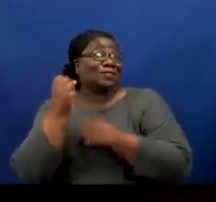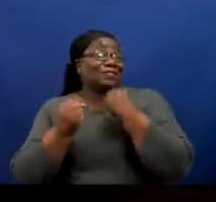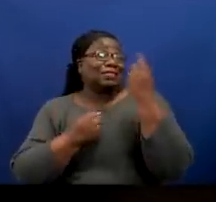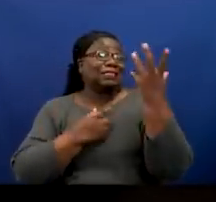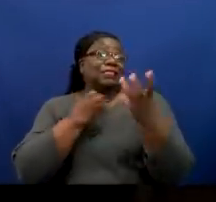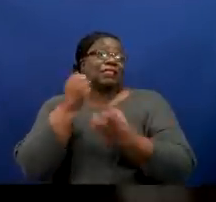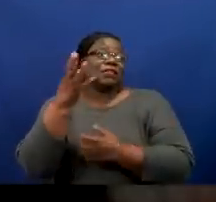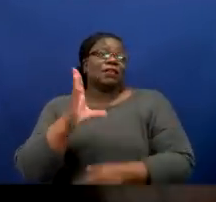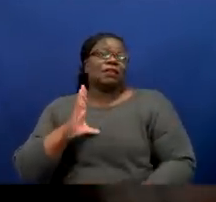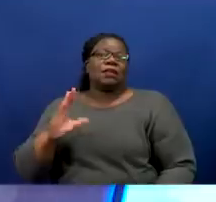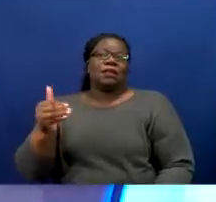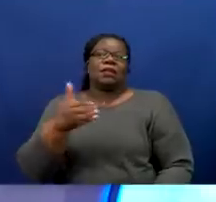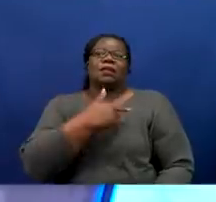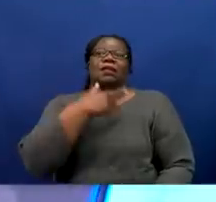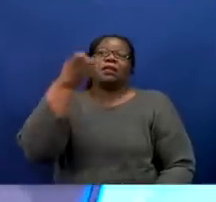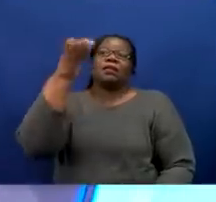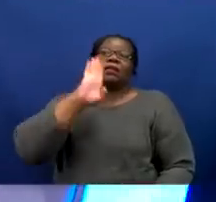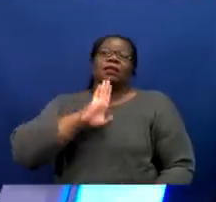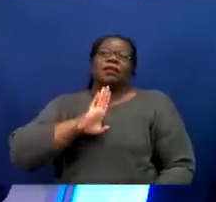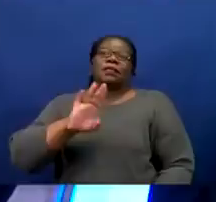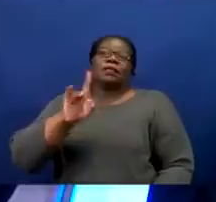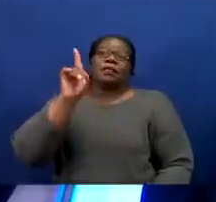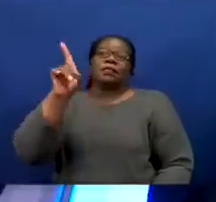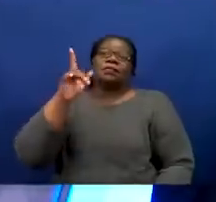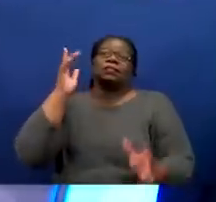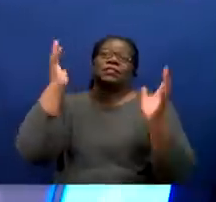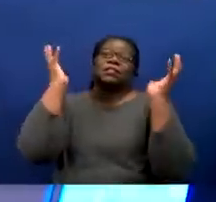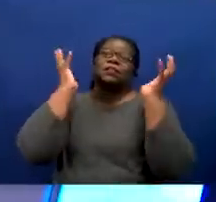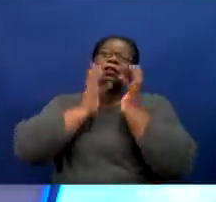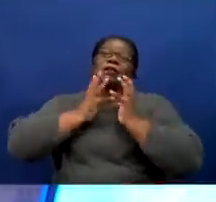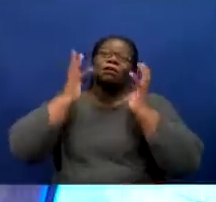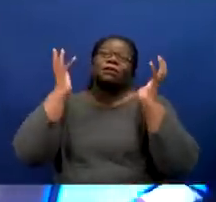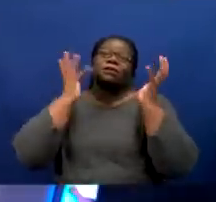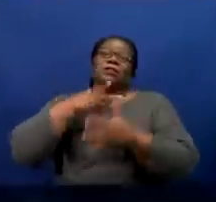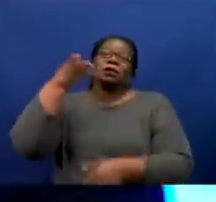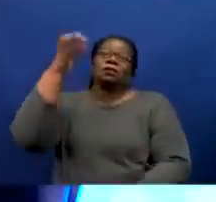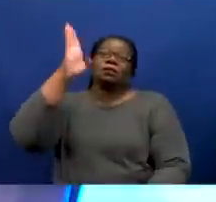God is an awesome God.